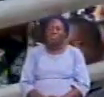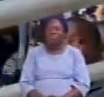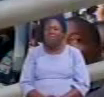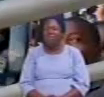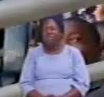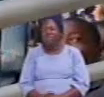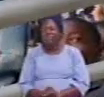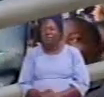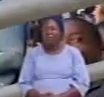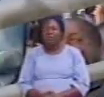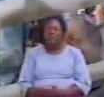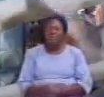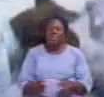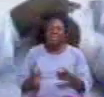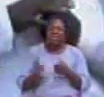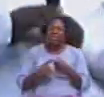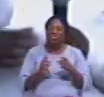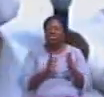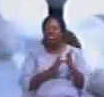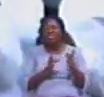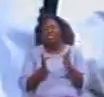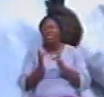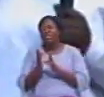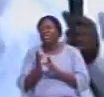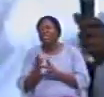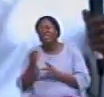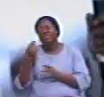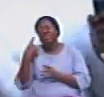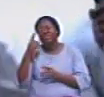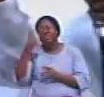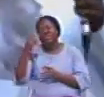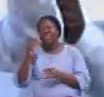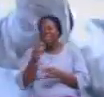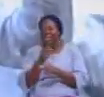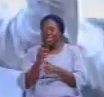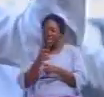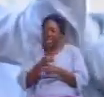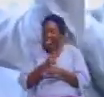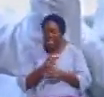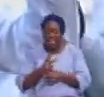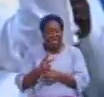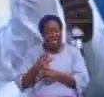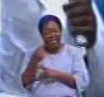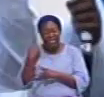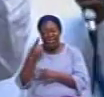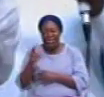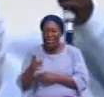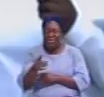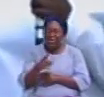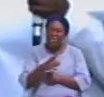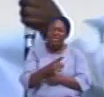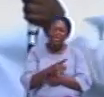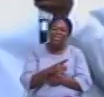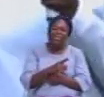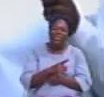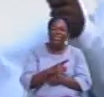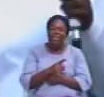Cast your burdens unto Jesus, for he cares for